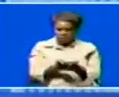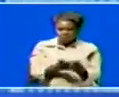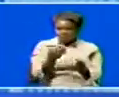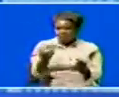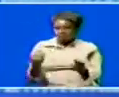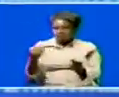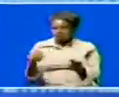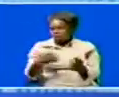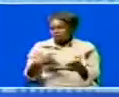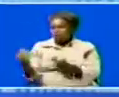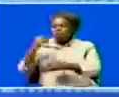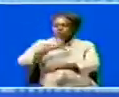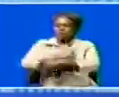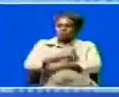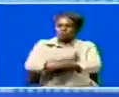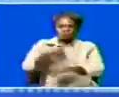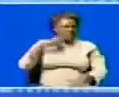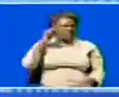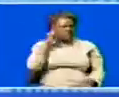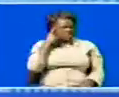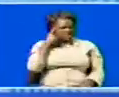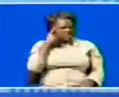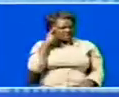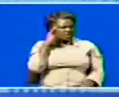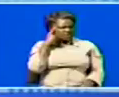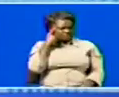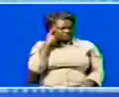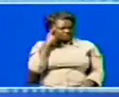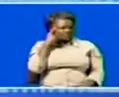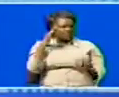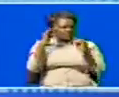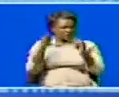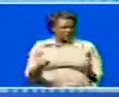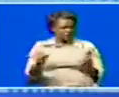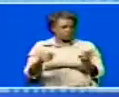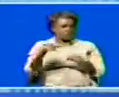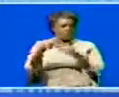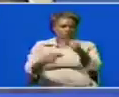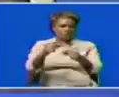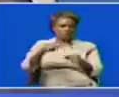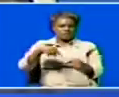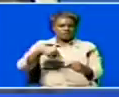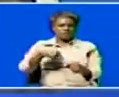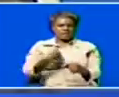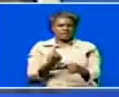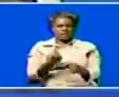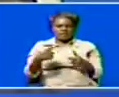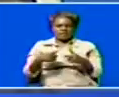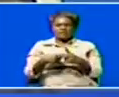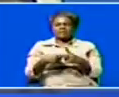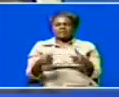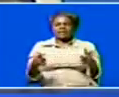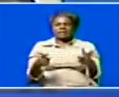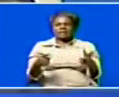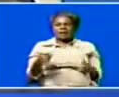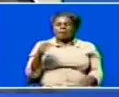children through school. Mm-hmm. And so I've been thinking about this, that as the new generation, now we are the ones who are about, we're starting to become